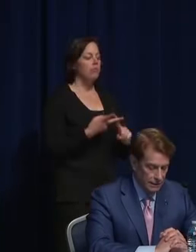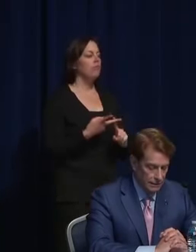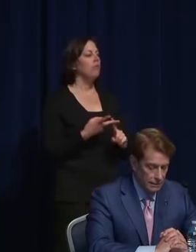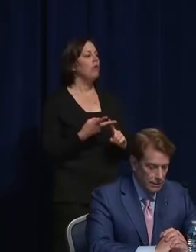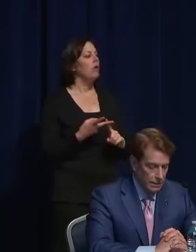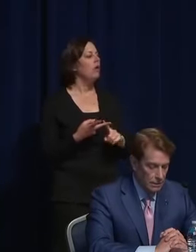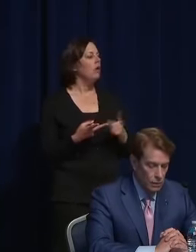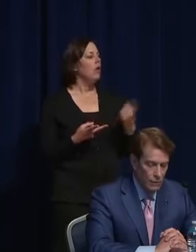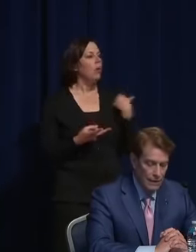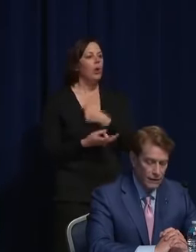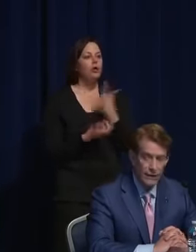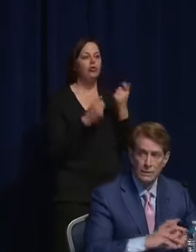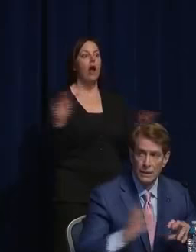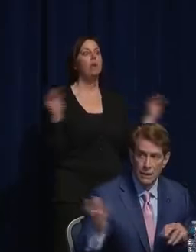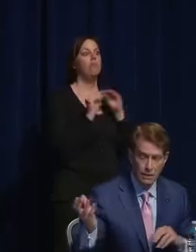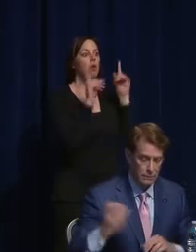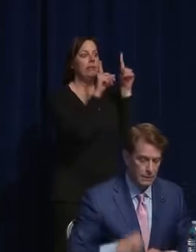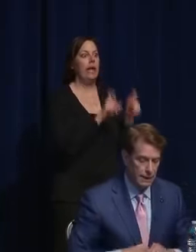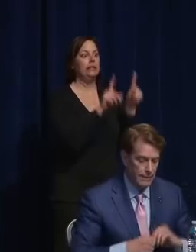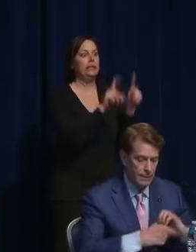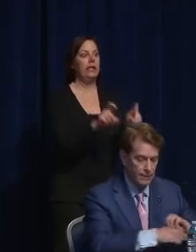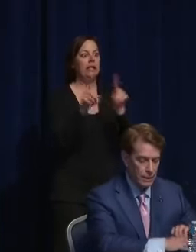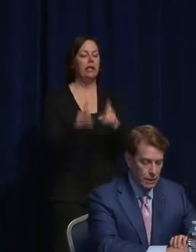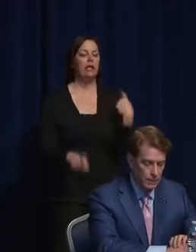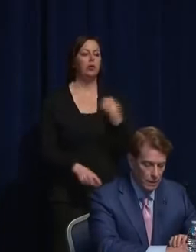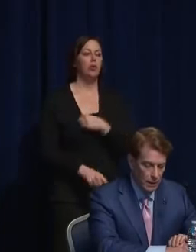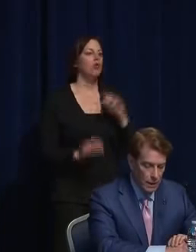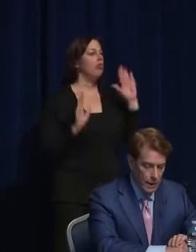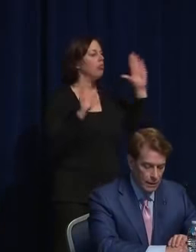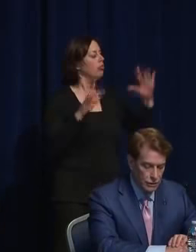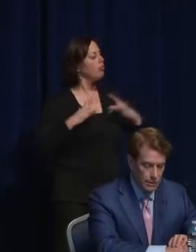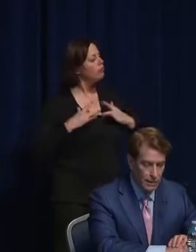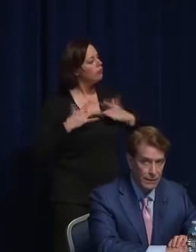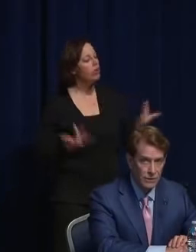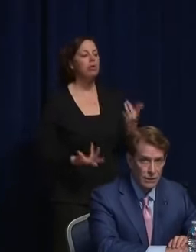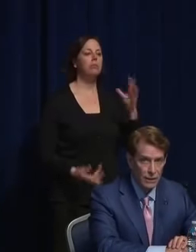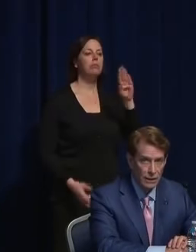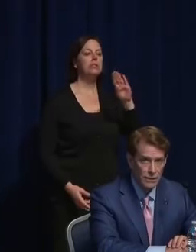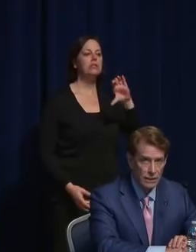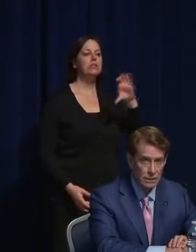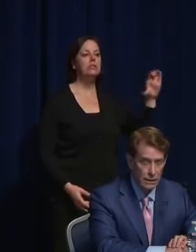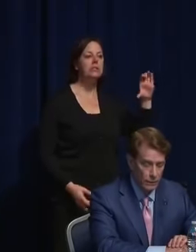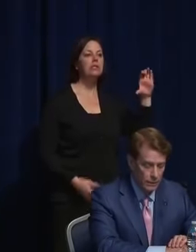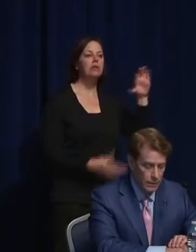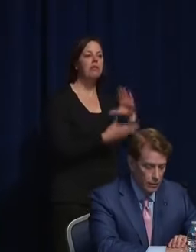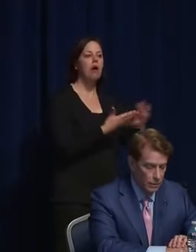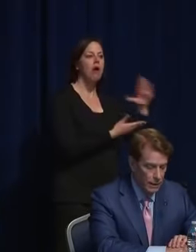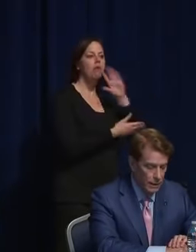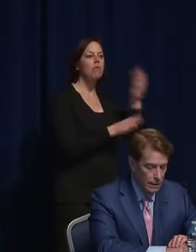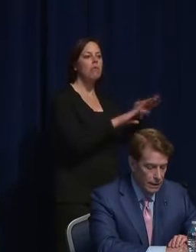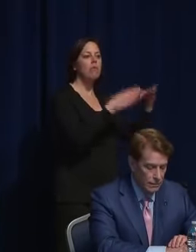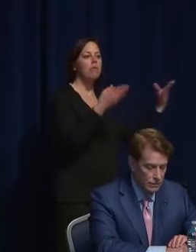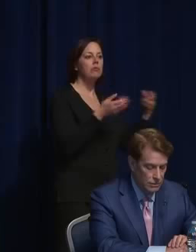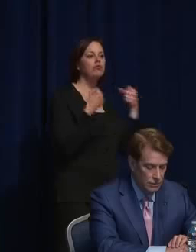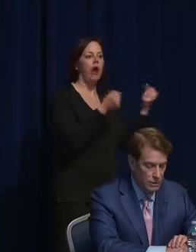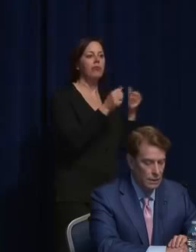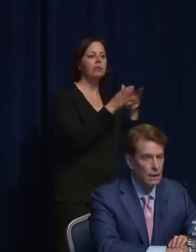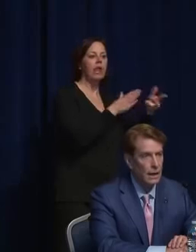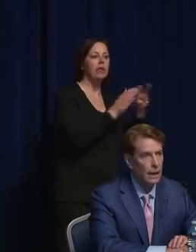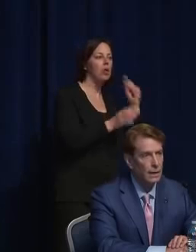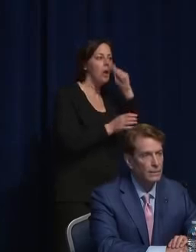testing. We're gratified to hear today about the Bergen Community College and the PNC Art Center that will be opening